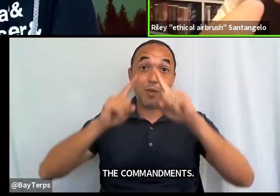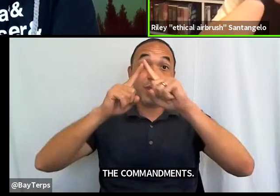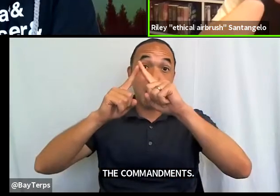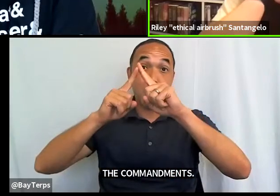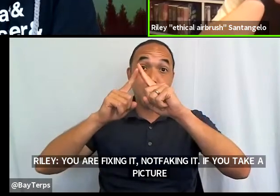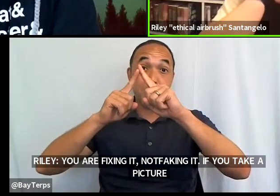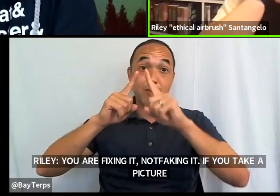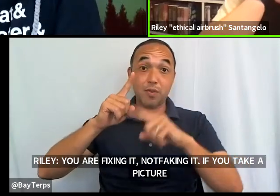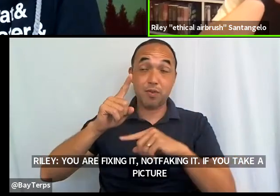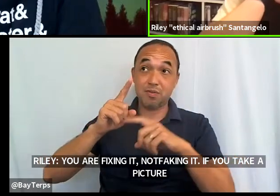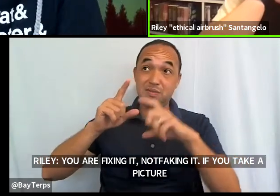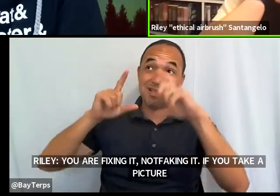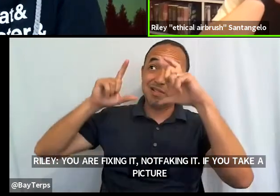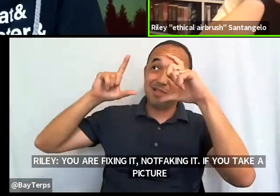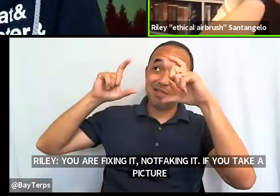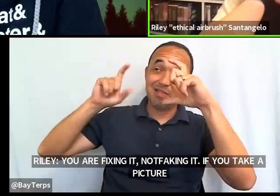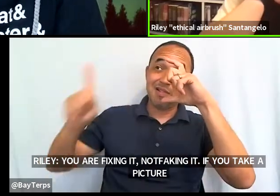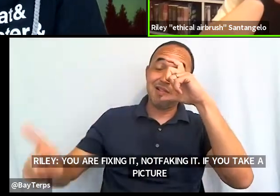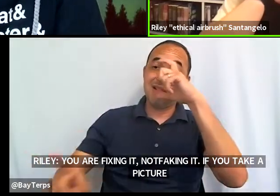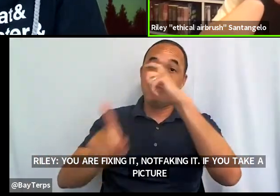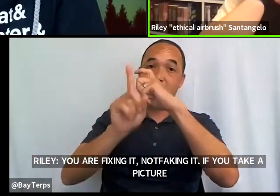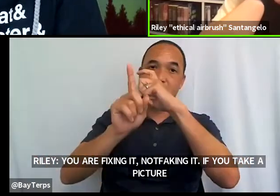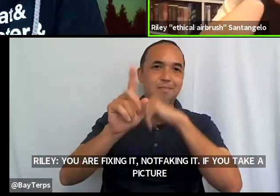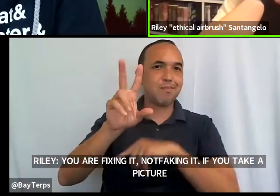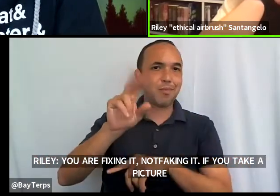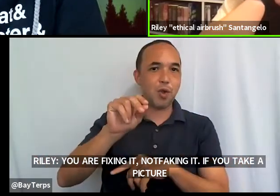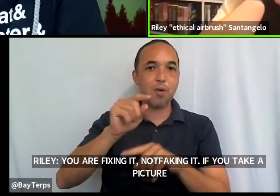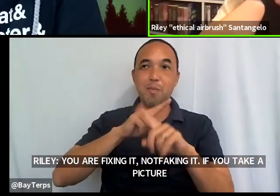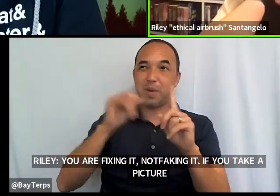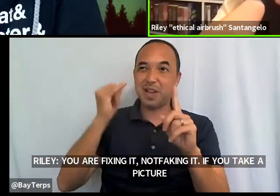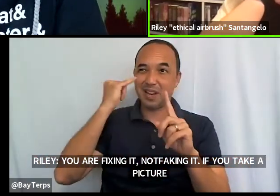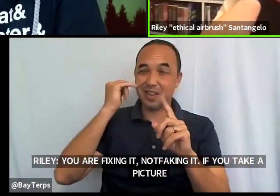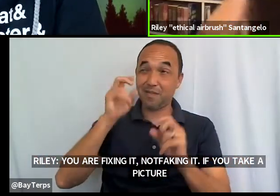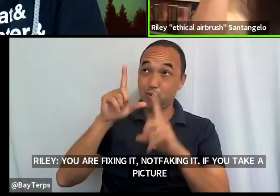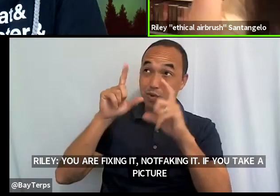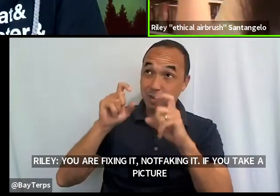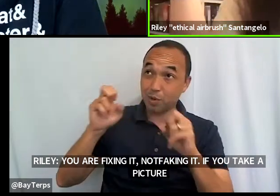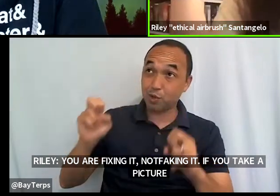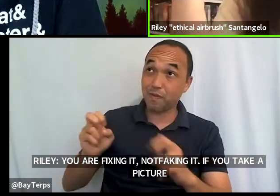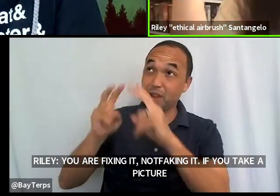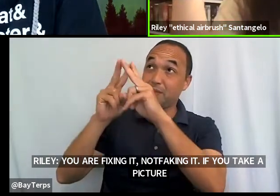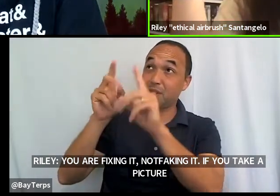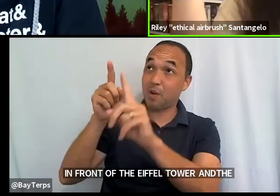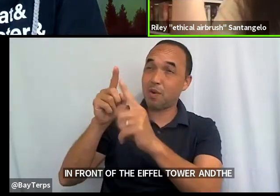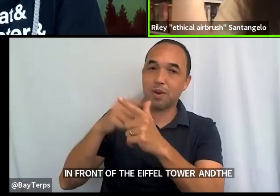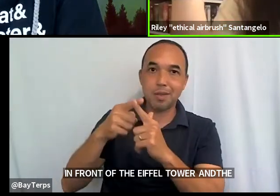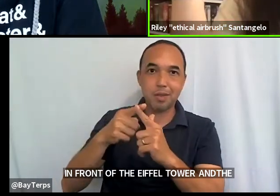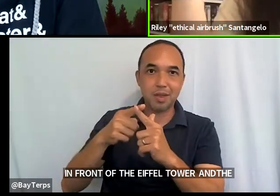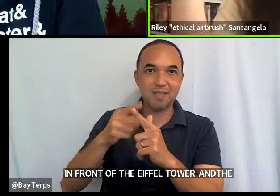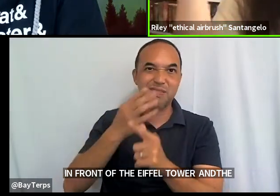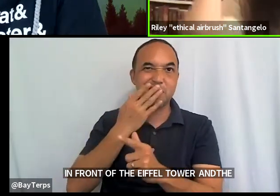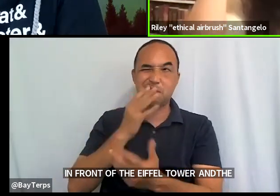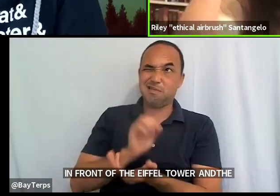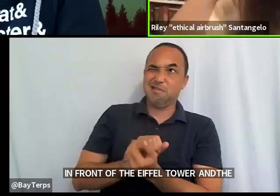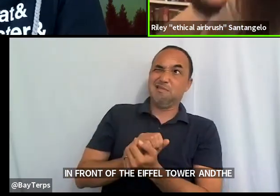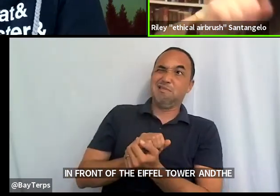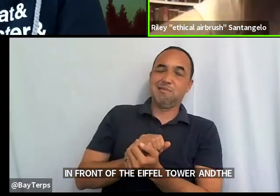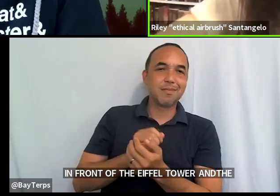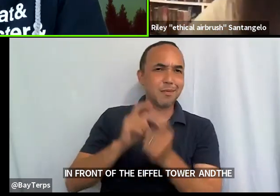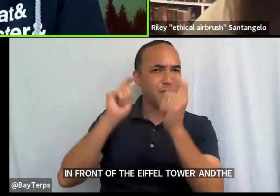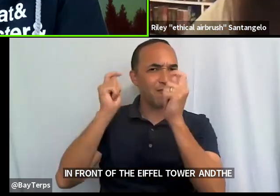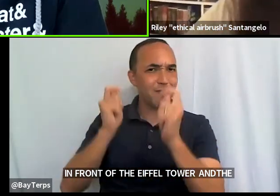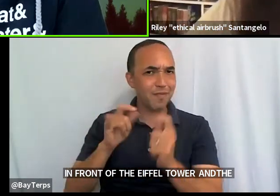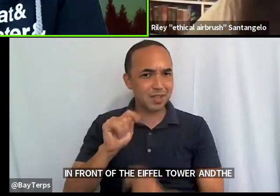the color is just so blue that it's distracting, that's when you fix it. There you